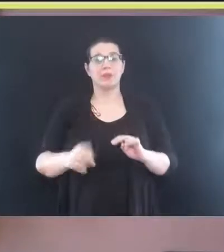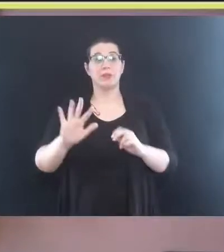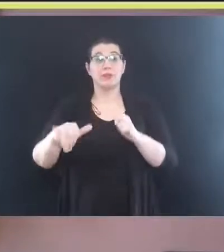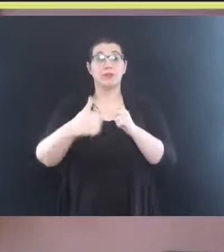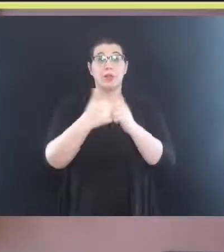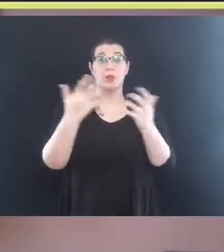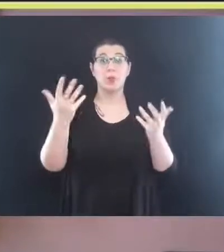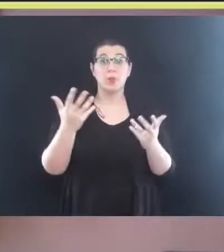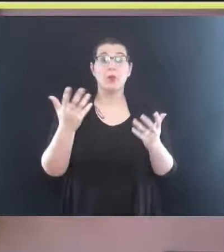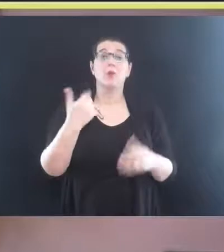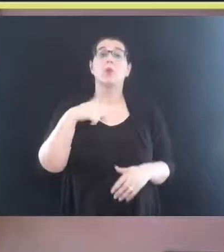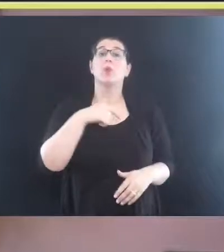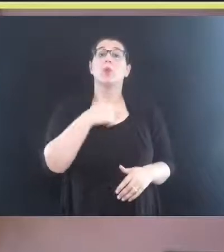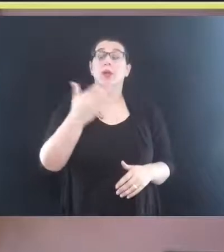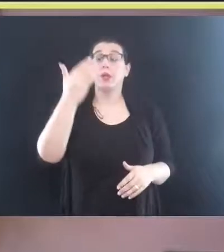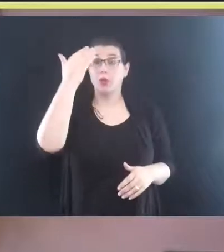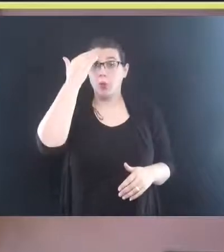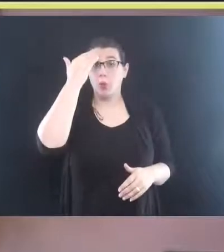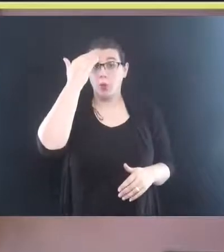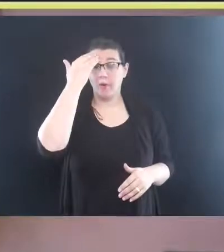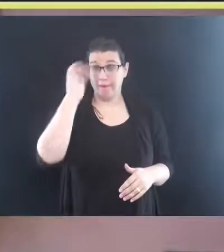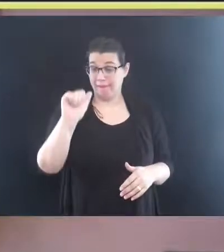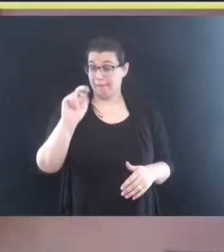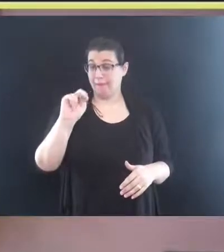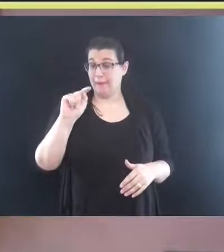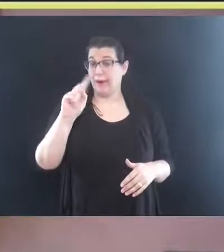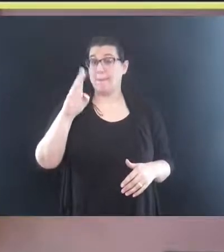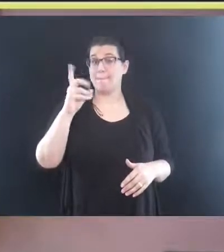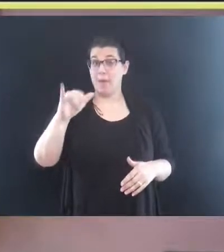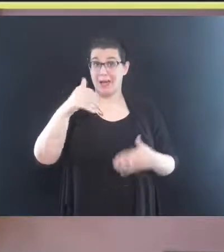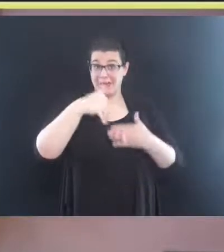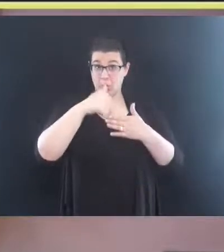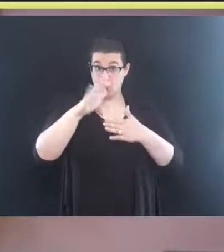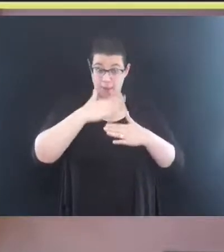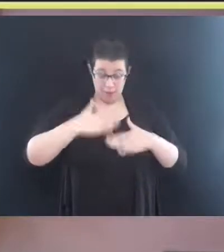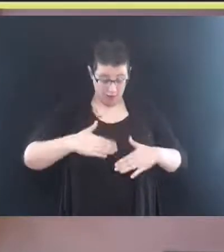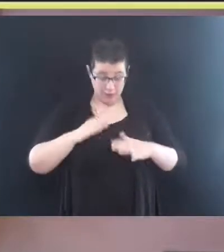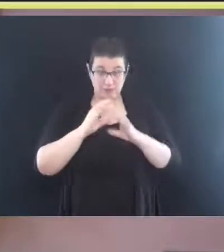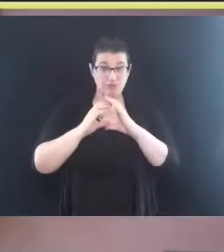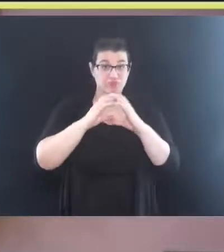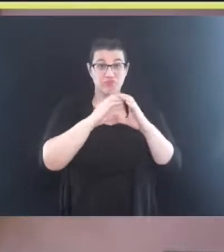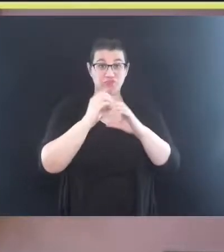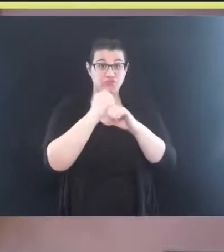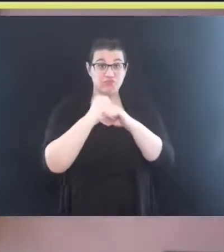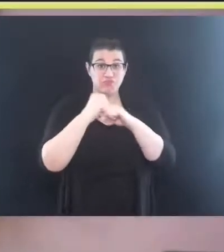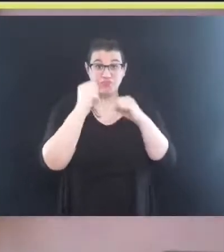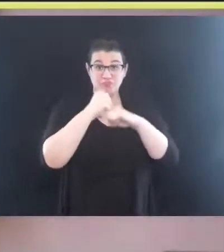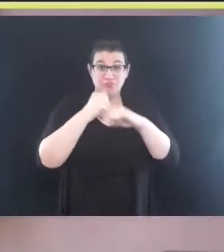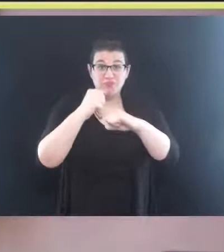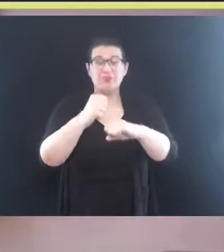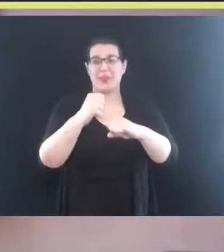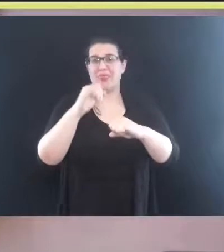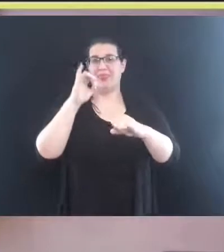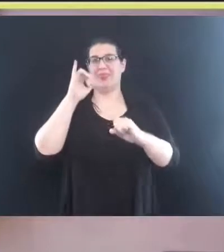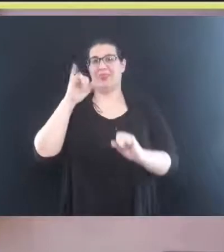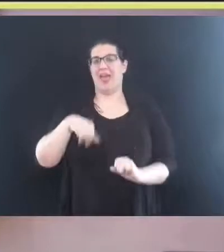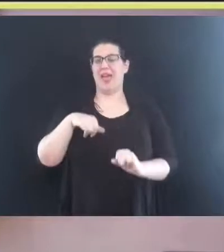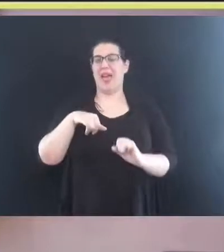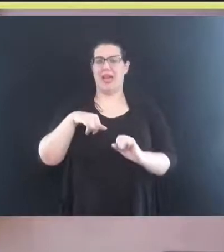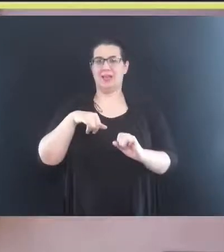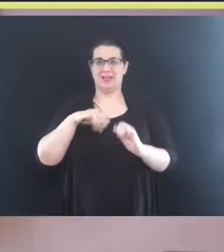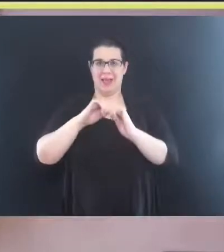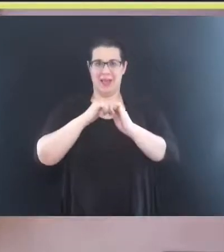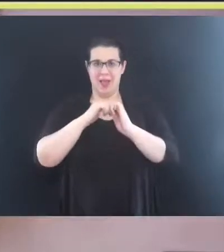that we know that the antibodies and the immunization give you a threshold. And maybe the threshold's here when you first get